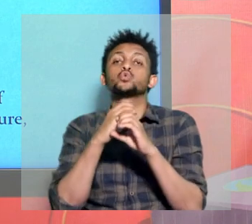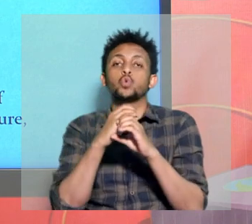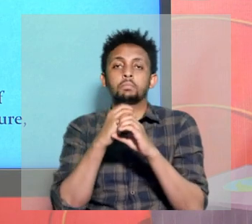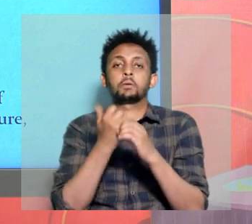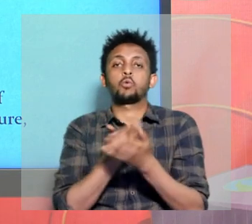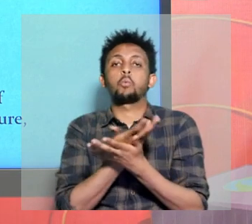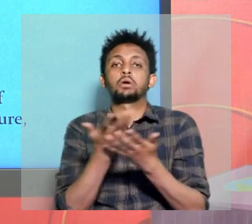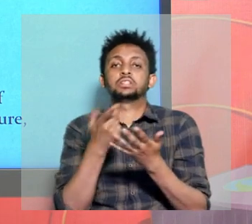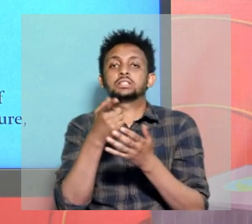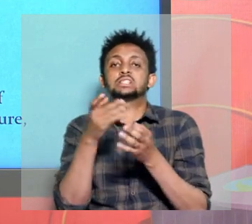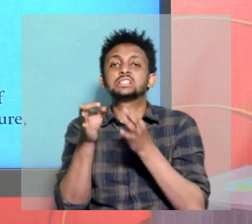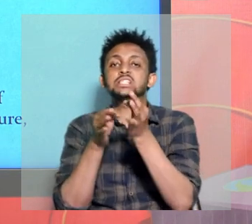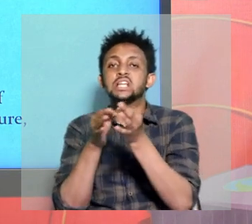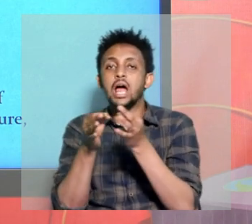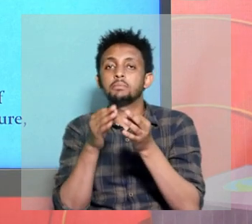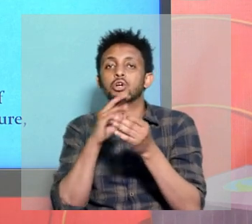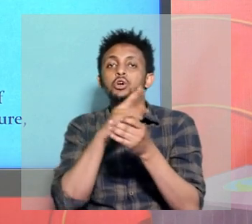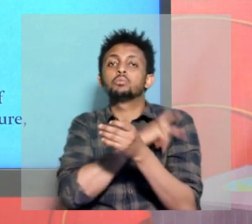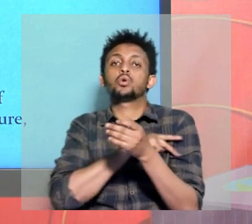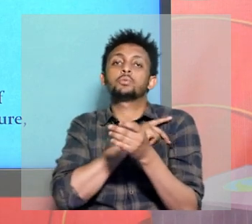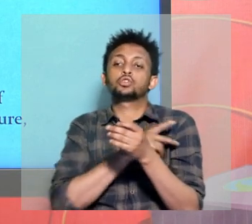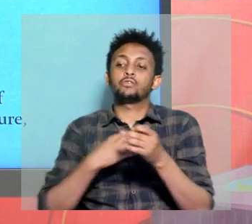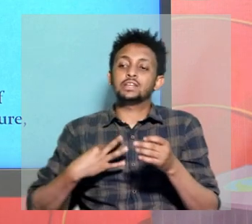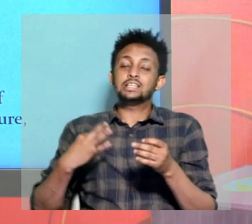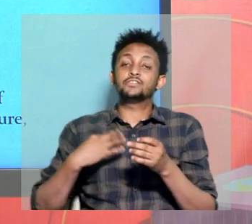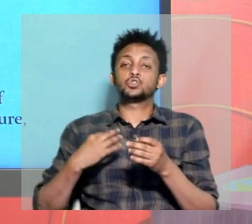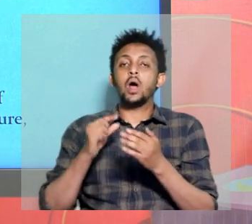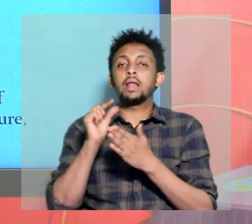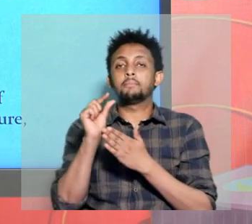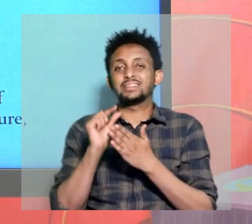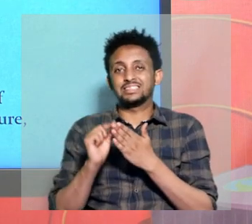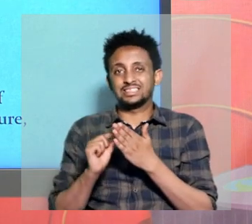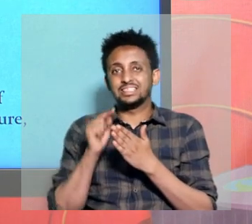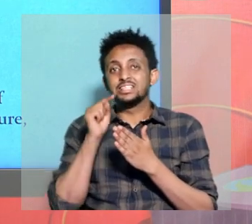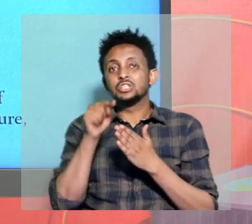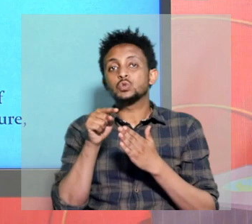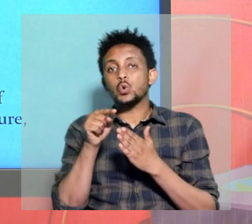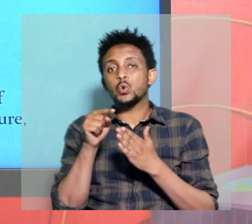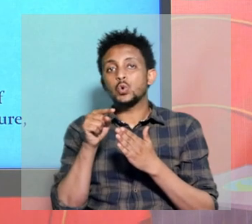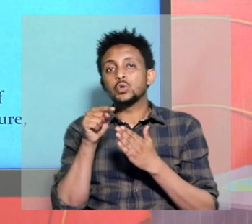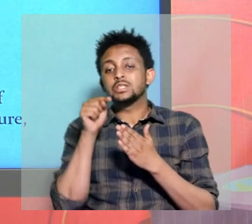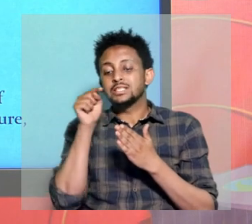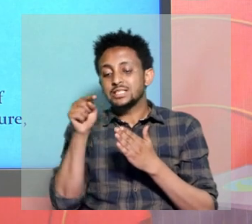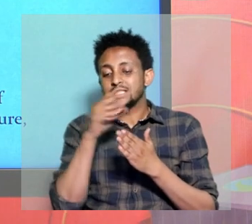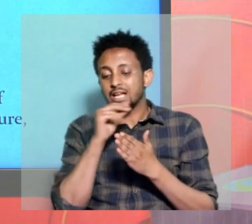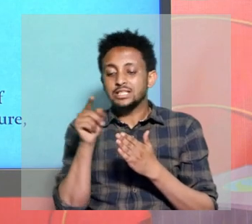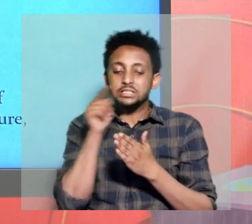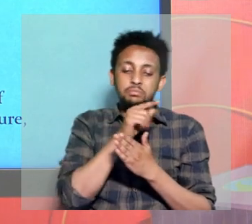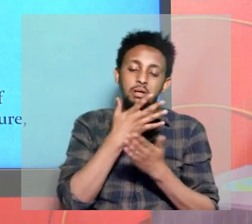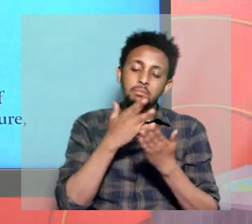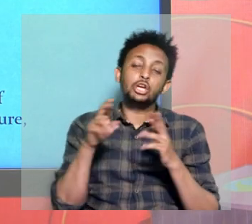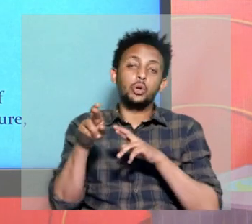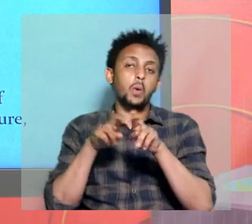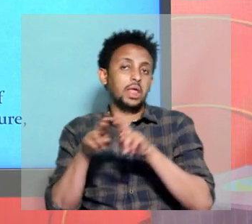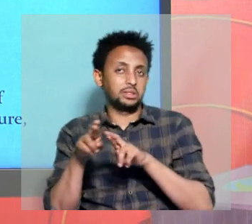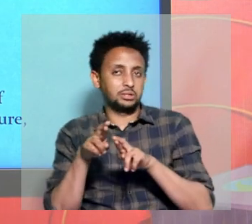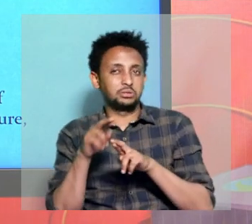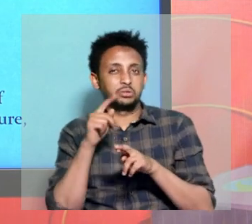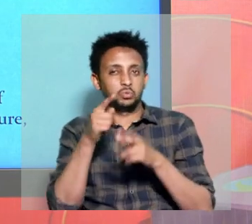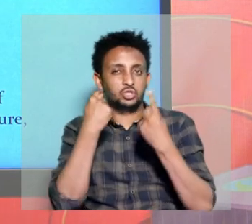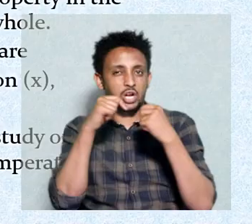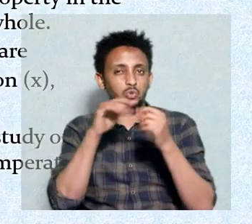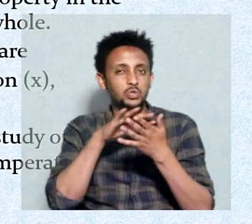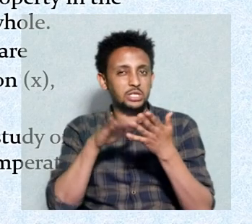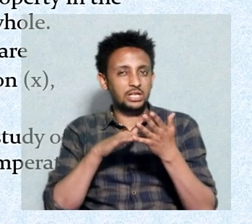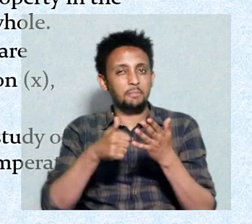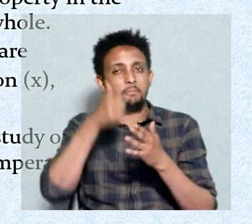property which describes the property of the individual particles. So that this and this might be related. So that we are trying to